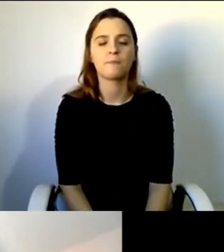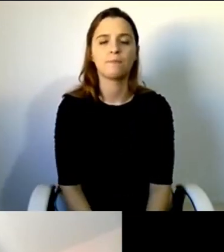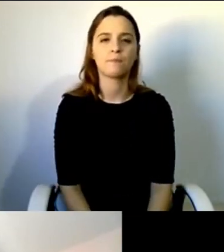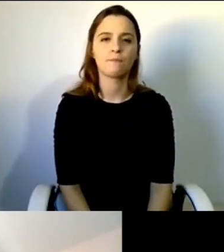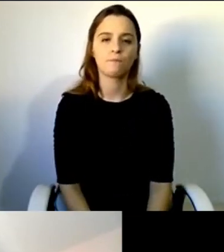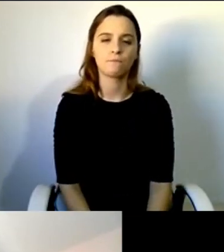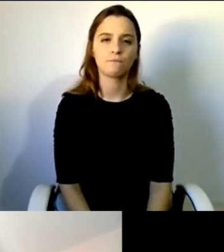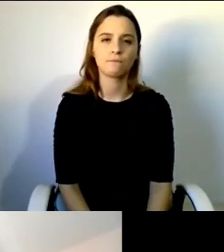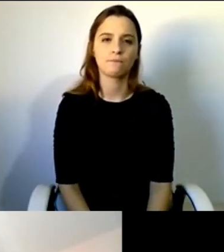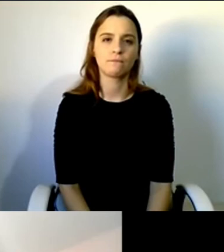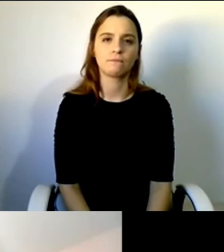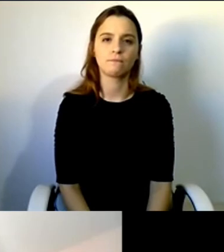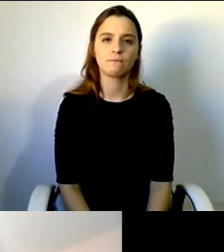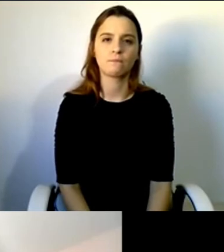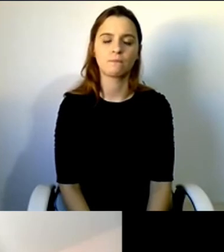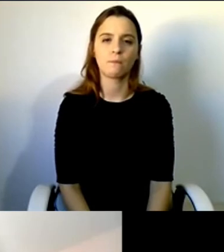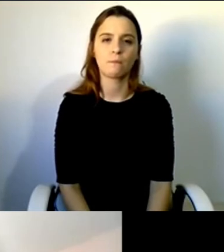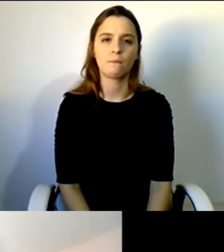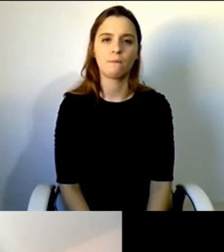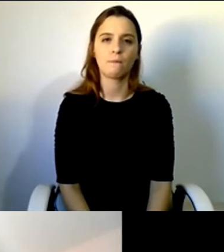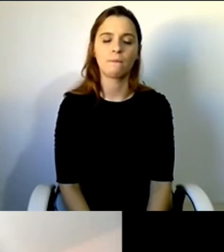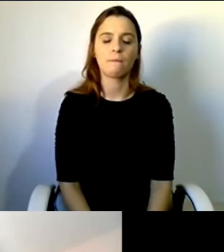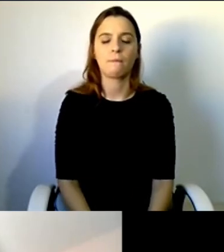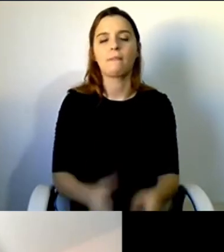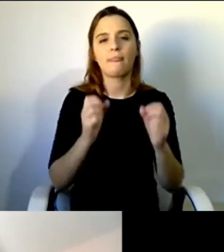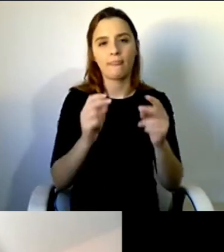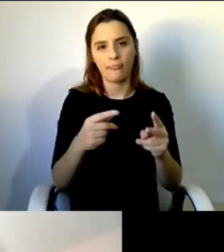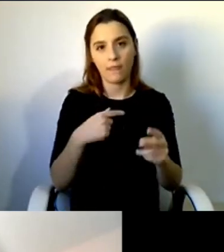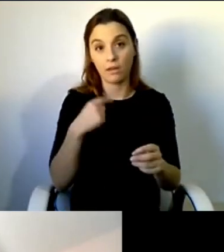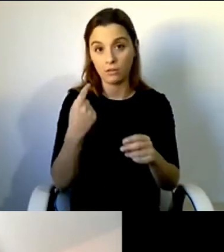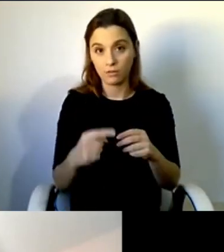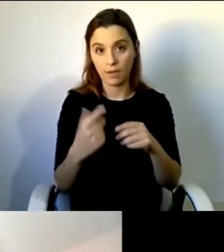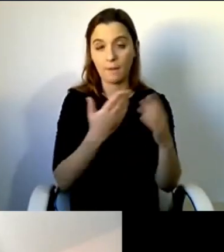okay, I have a presentation. Can somebody help me